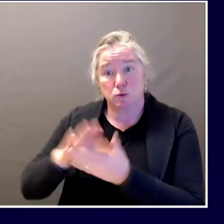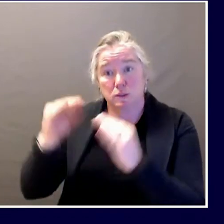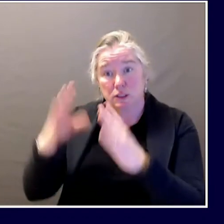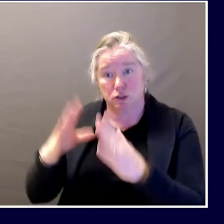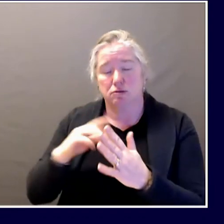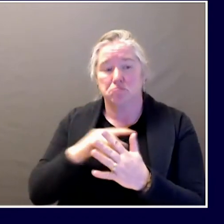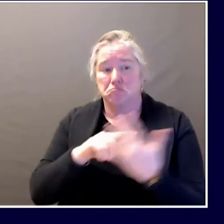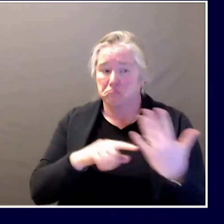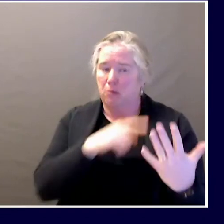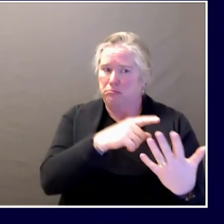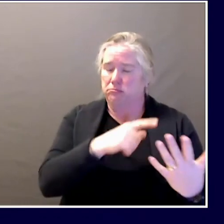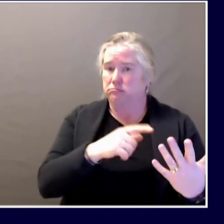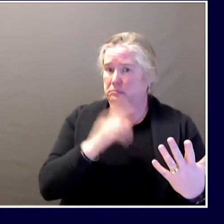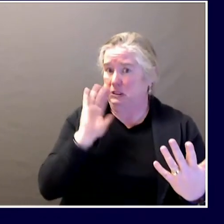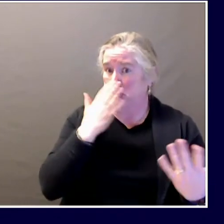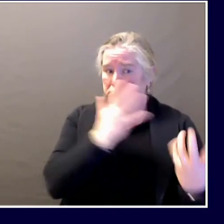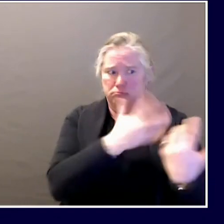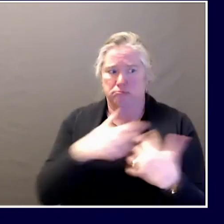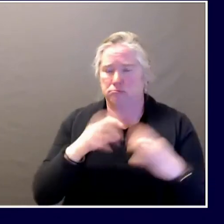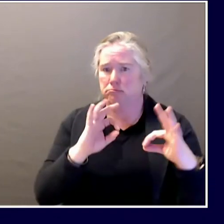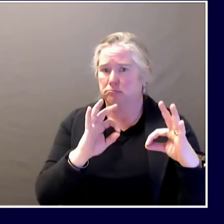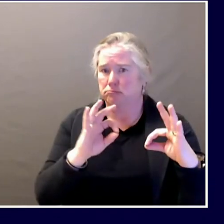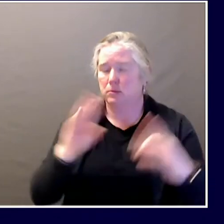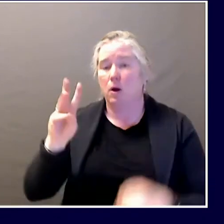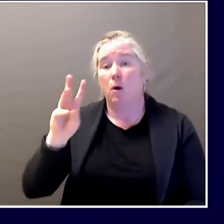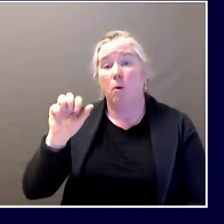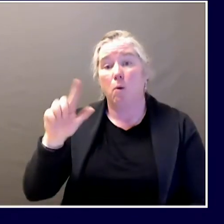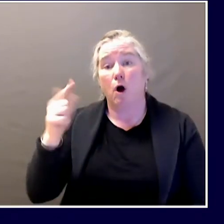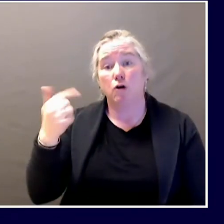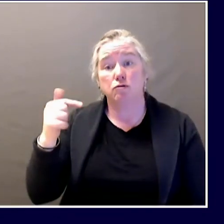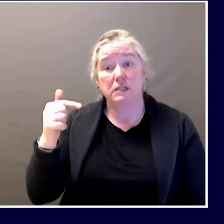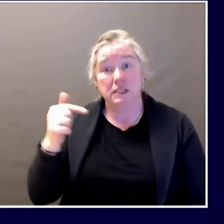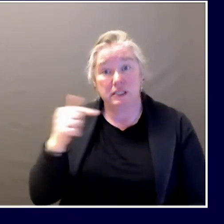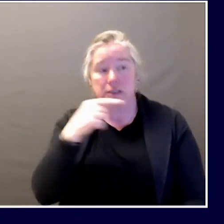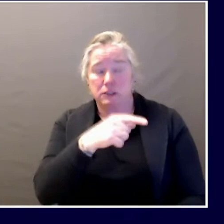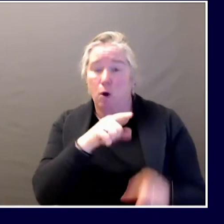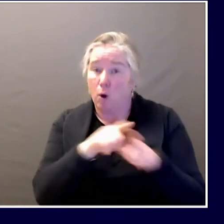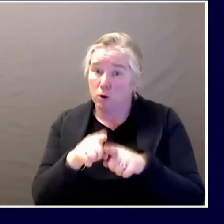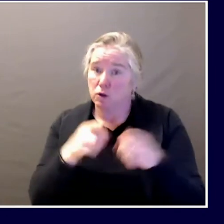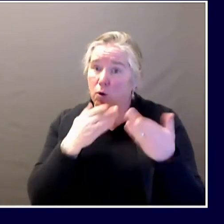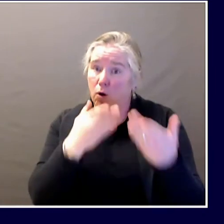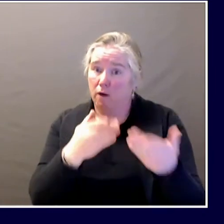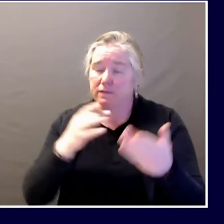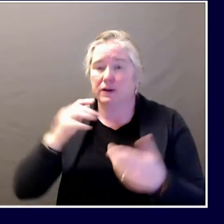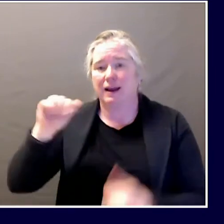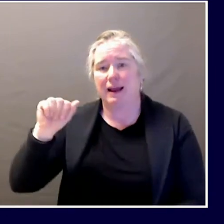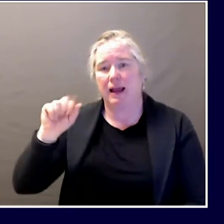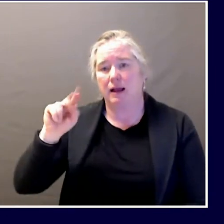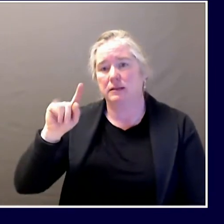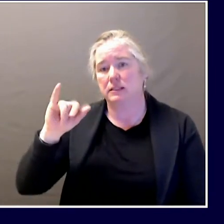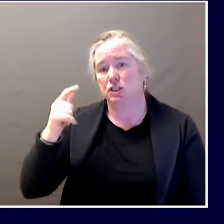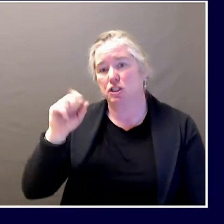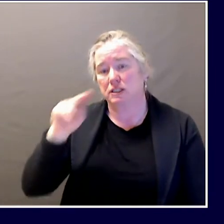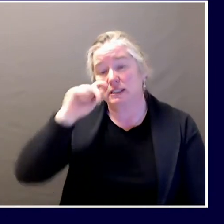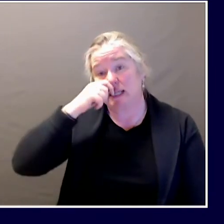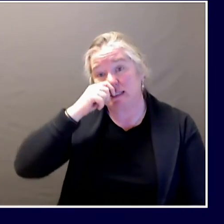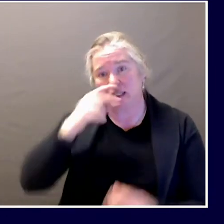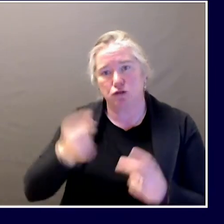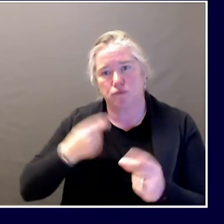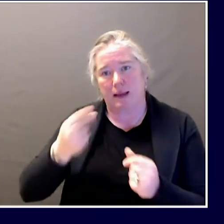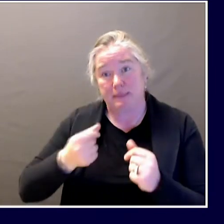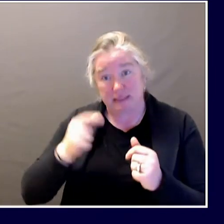task. We also thank Walgreens, who continues to do its rapid testing, its antigen testing in partnership with the state of